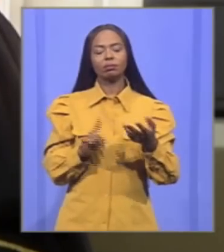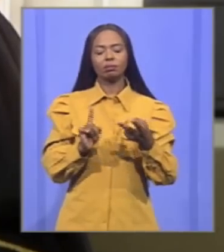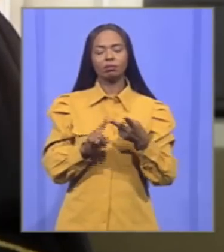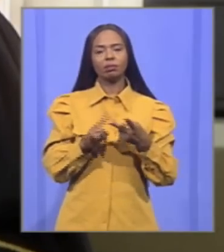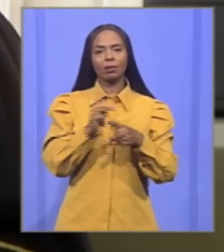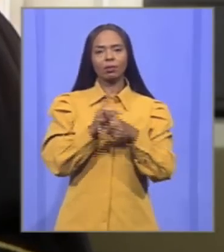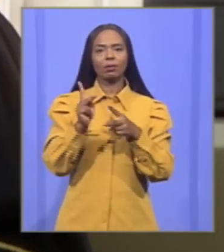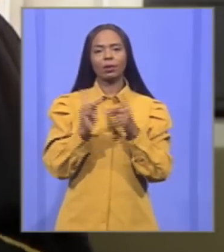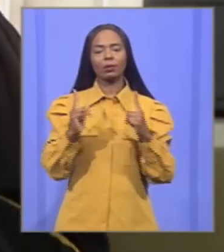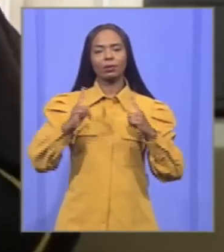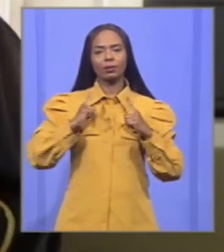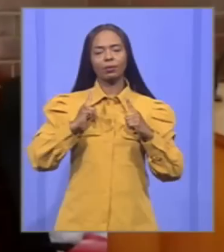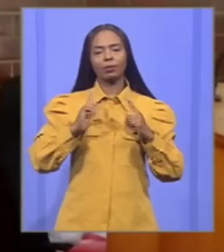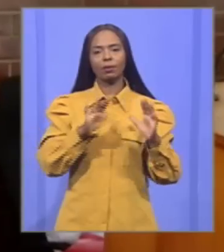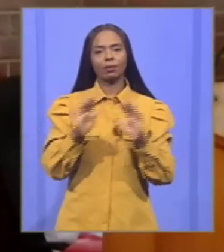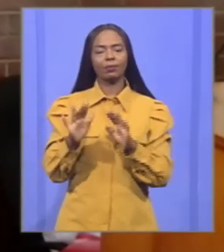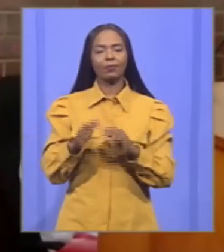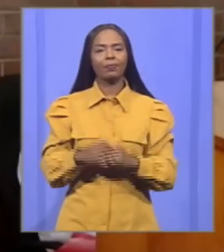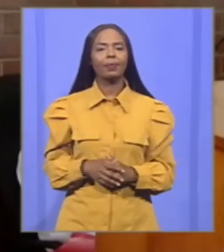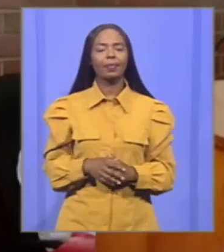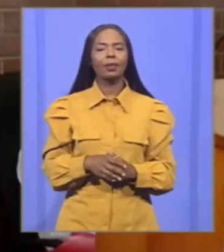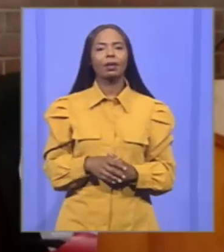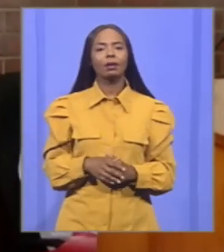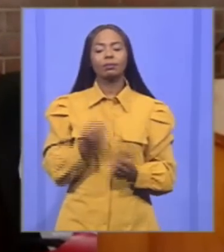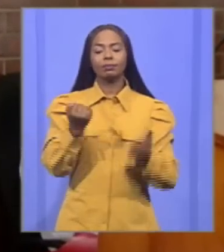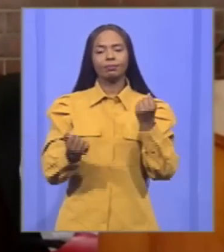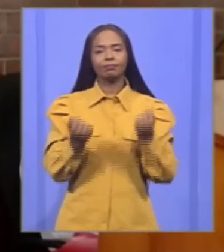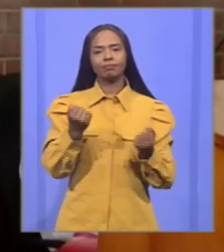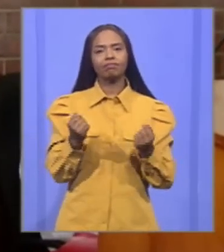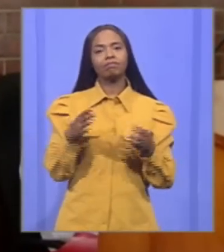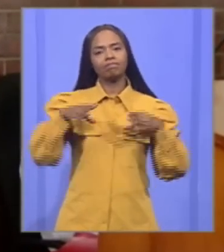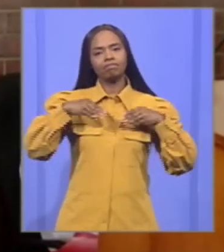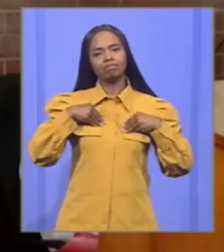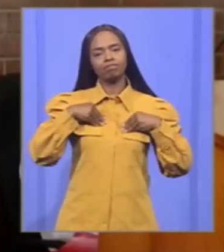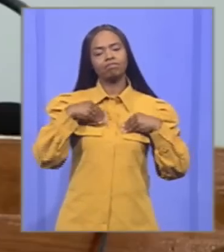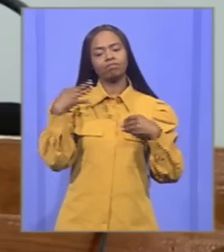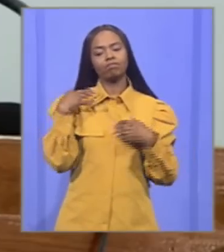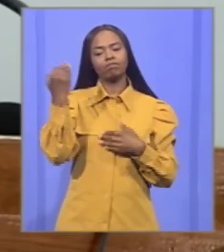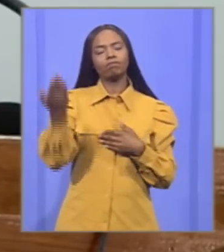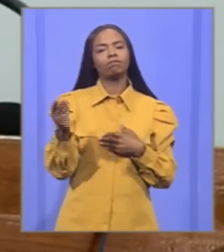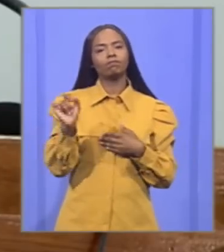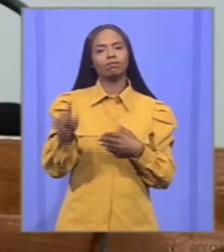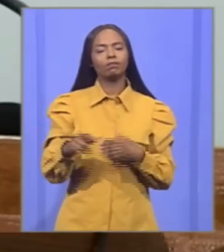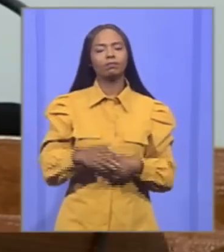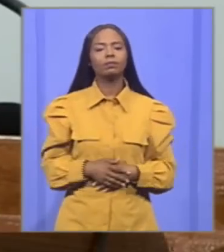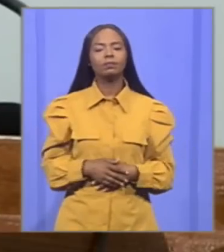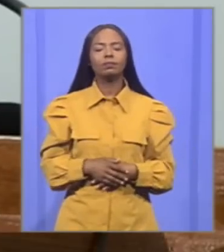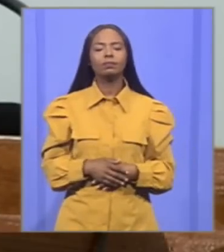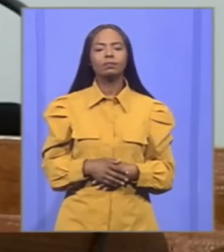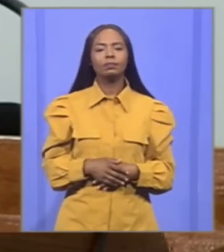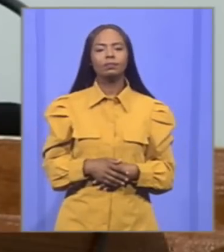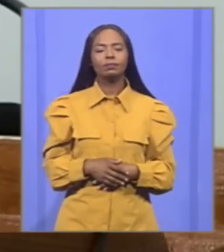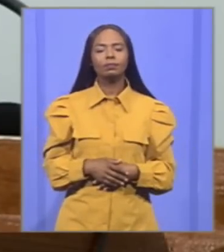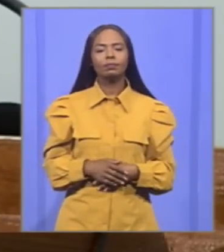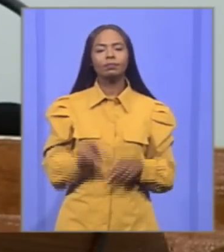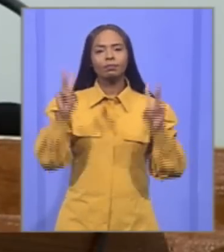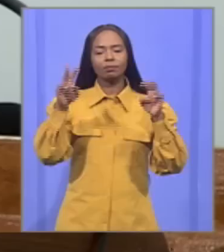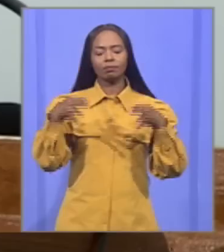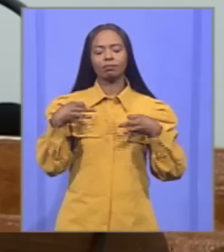persons in this matter. Kgorotsheko e amogetše kgopelo ye ka diatla tše pedi. The matter is hereby postponed until